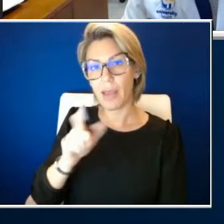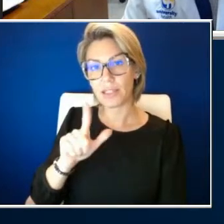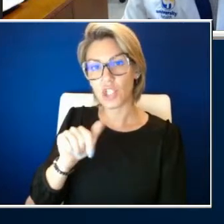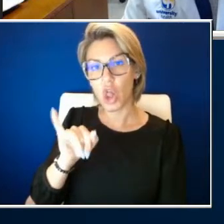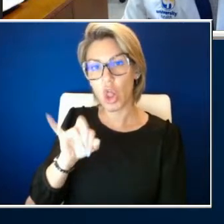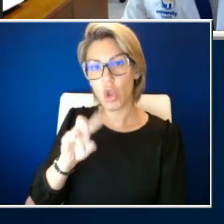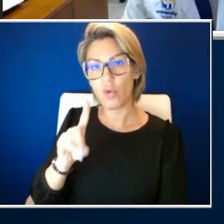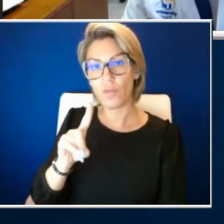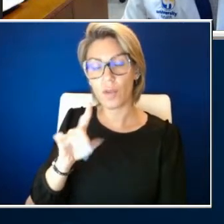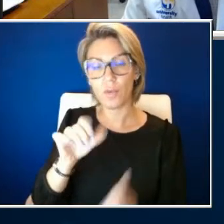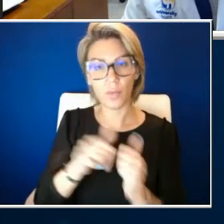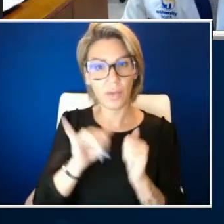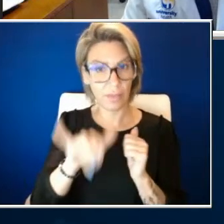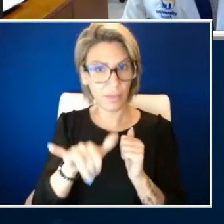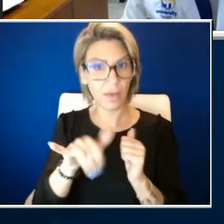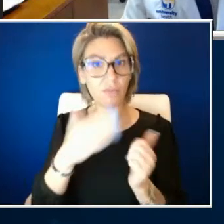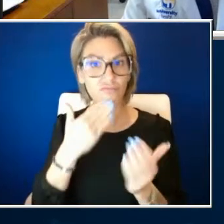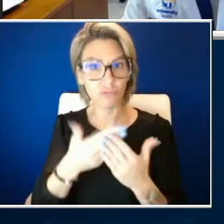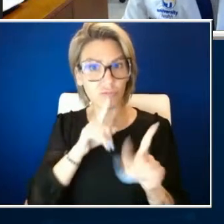results from that?